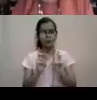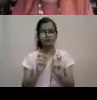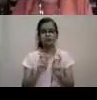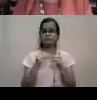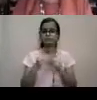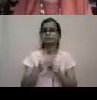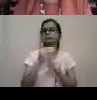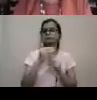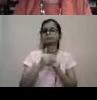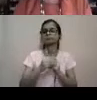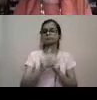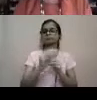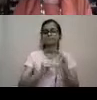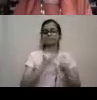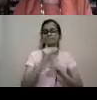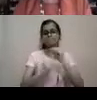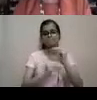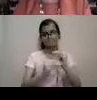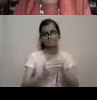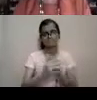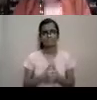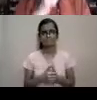Moreover, the asymmetry